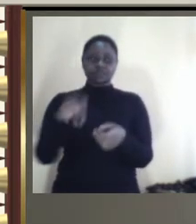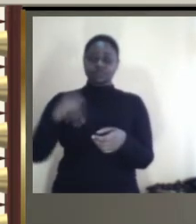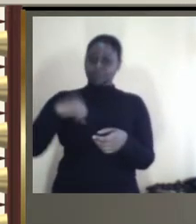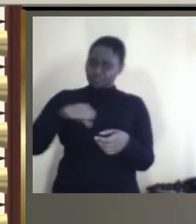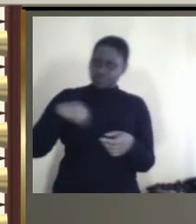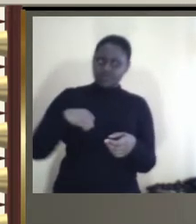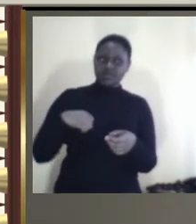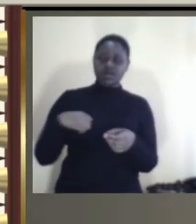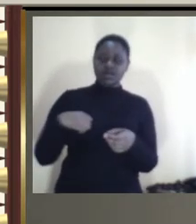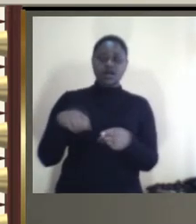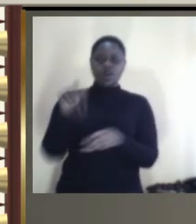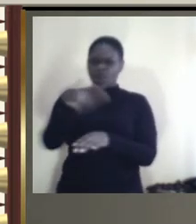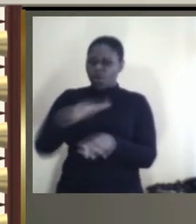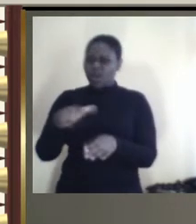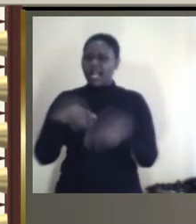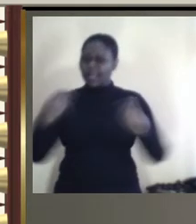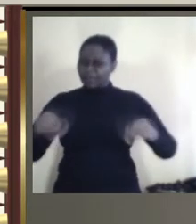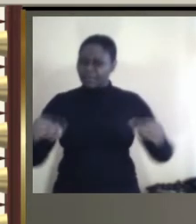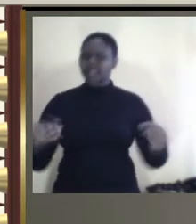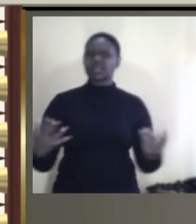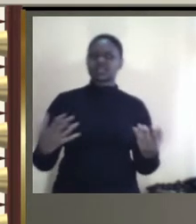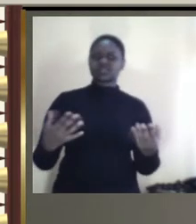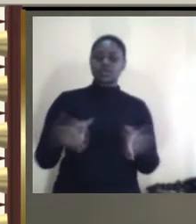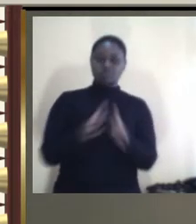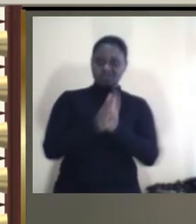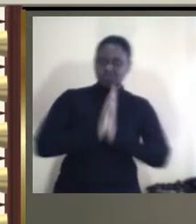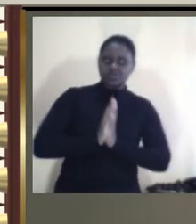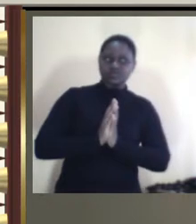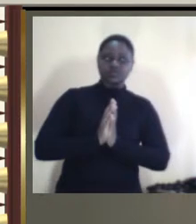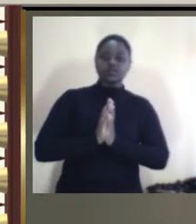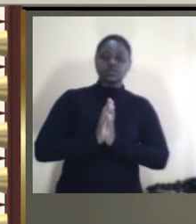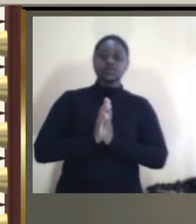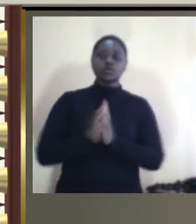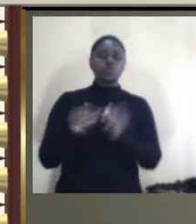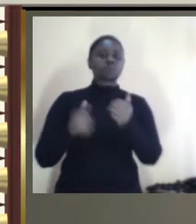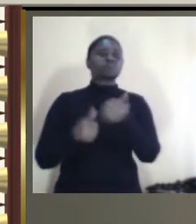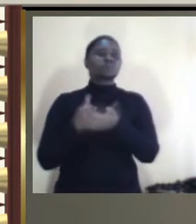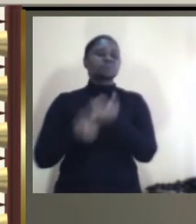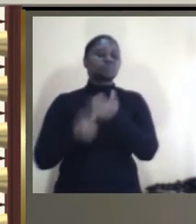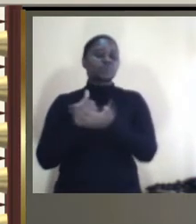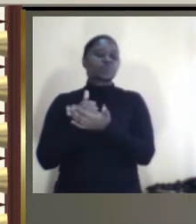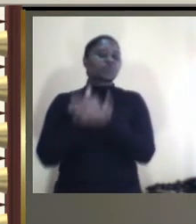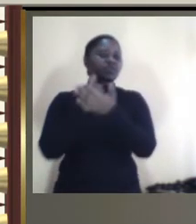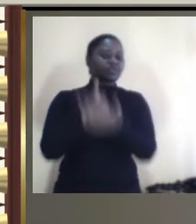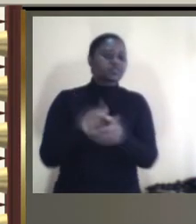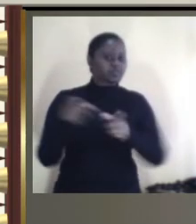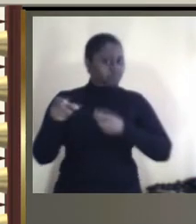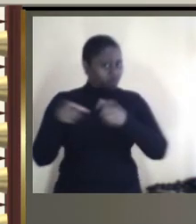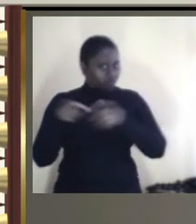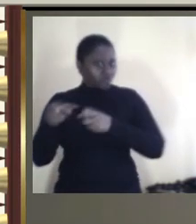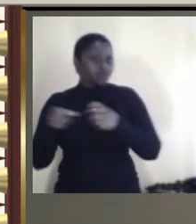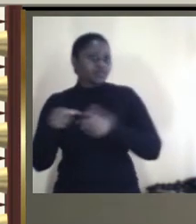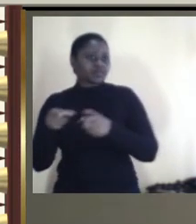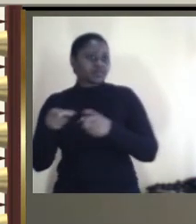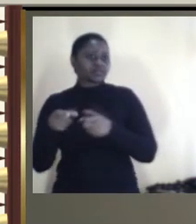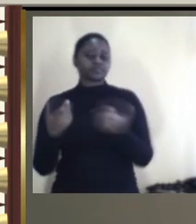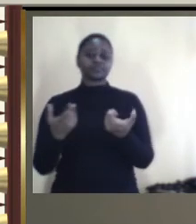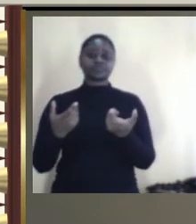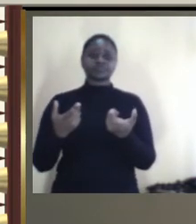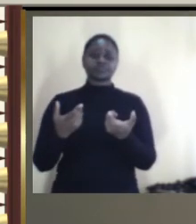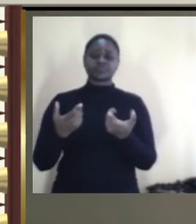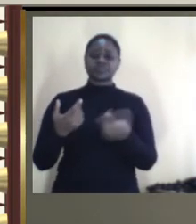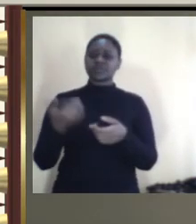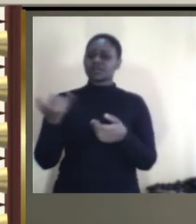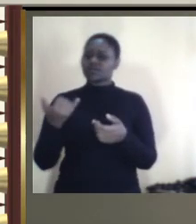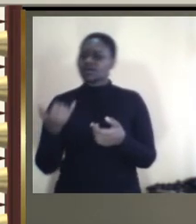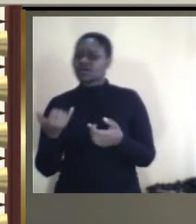markets, and their request was to be assisted with pest control and fencing of their gardens, as livestock